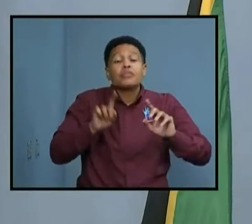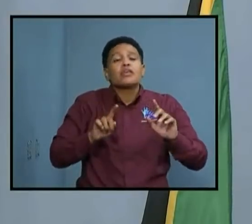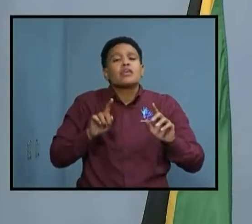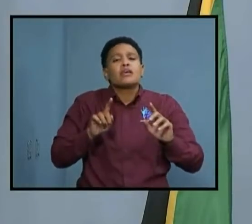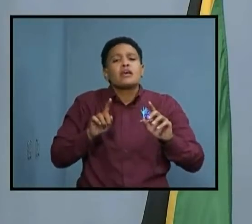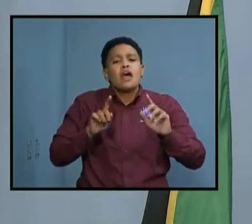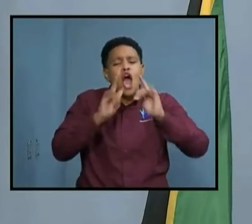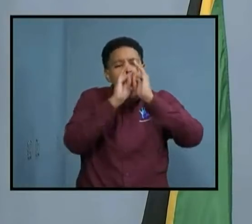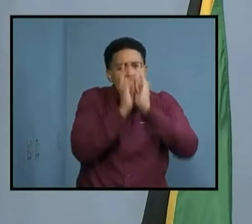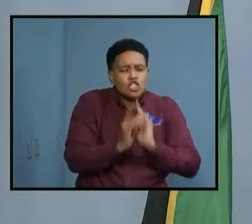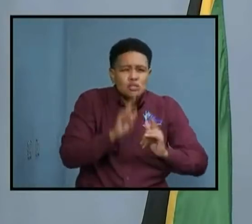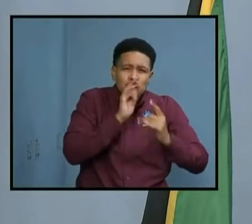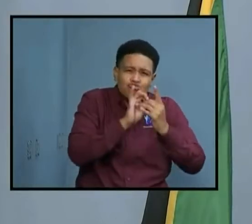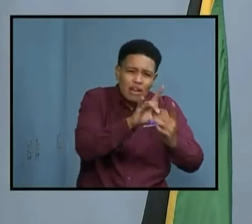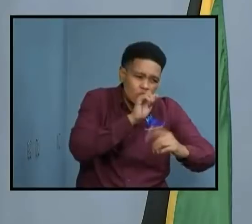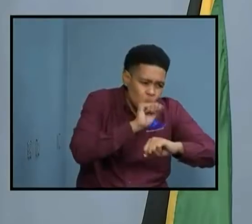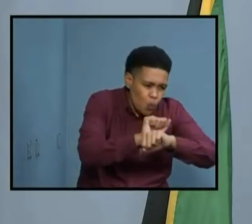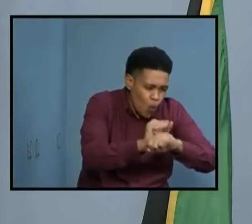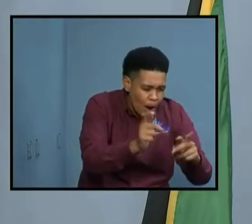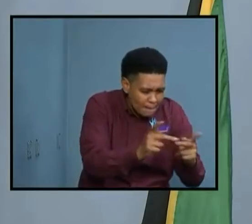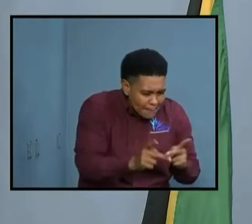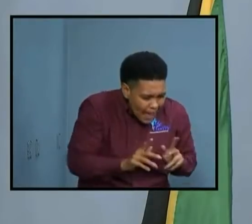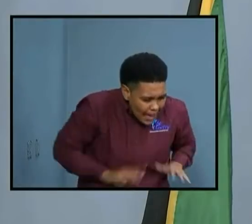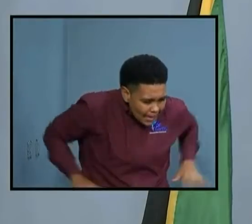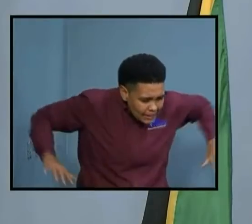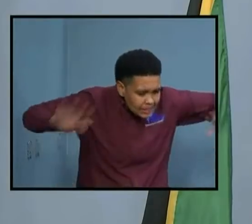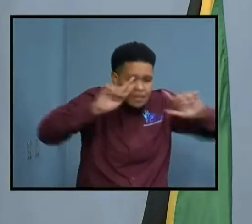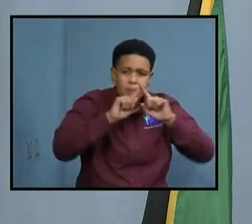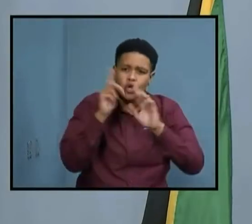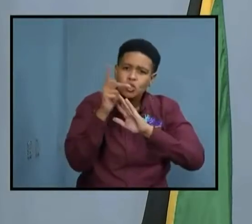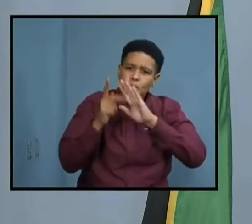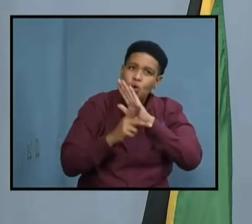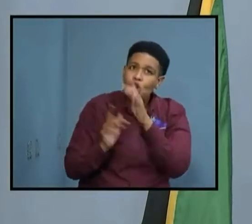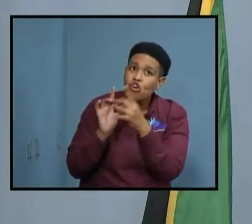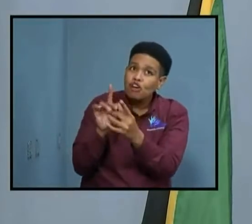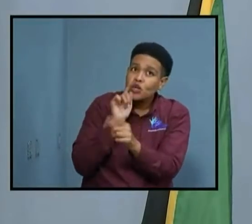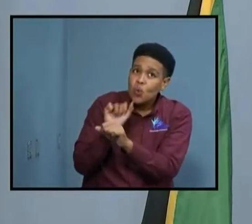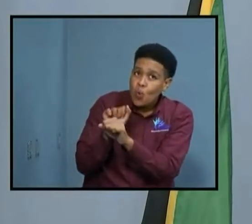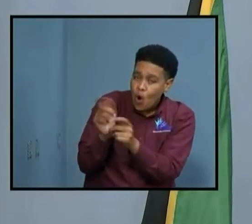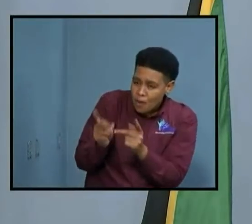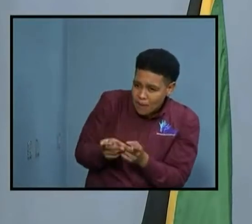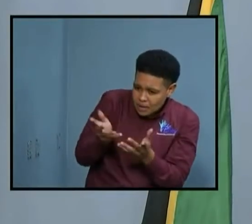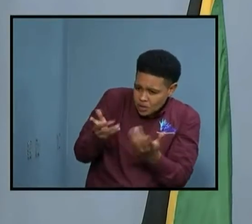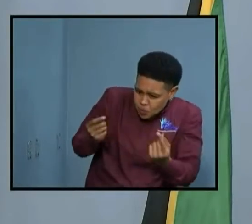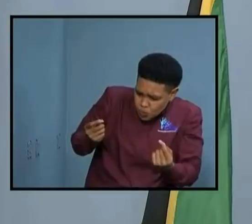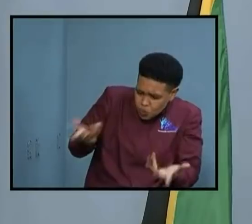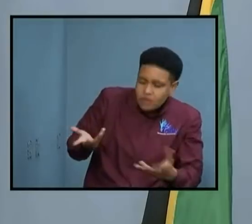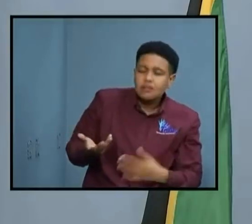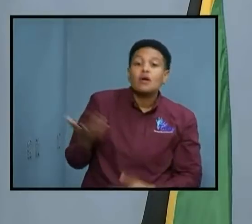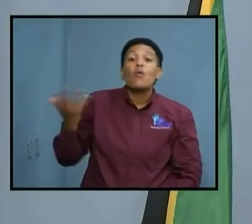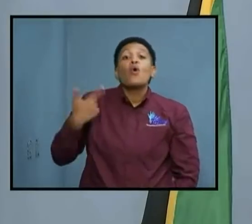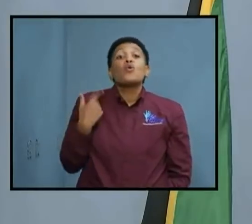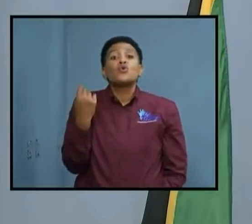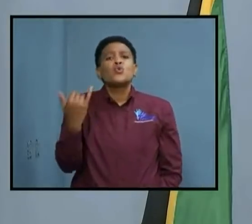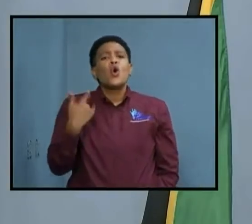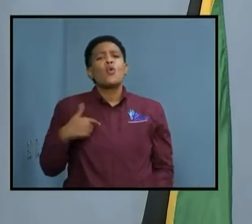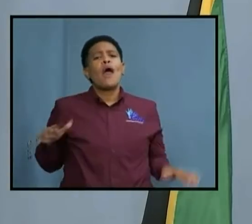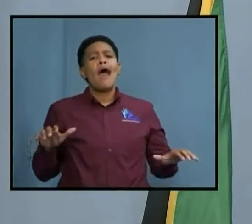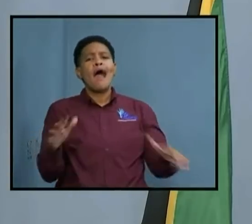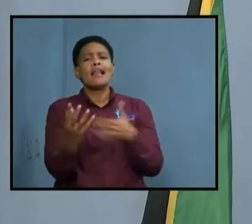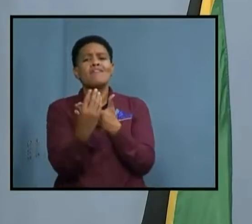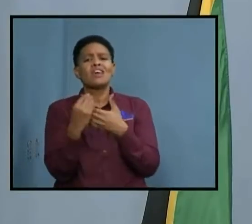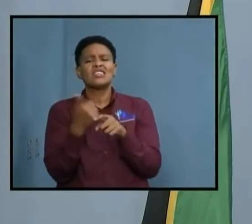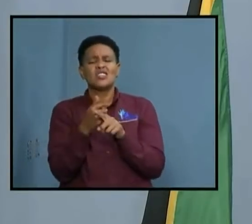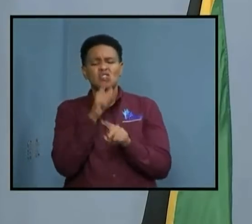approach towards workplace and the protocols around workplace. And what we're doing now, we're actively engaged